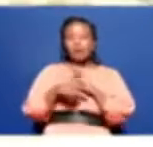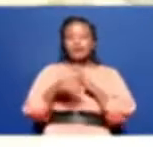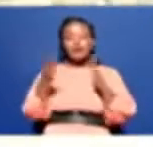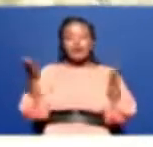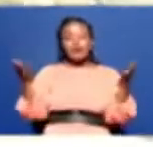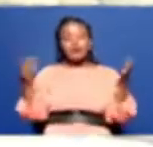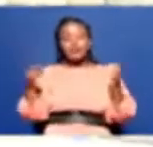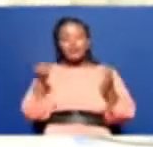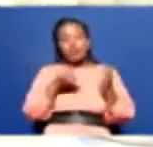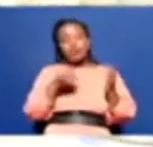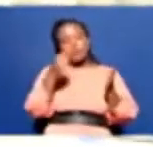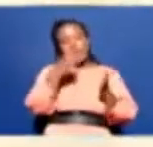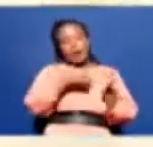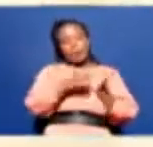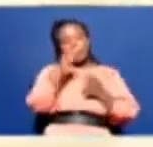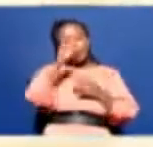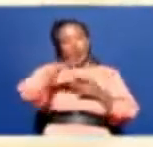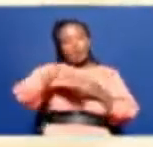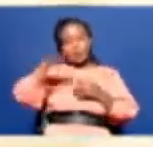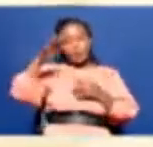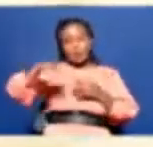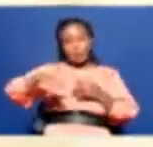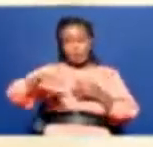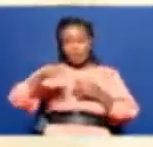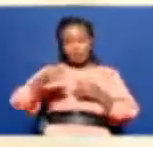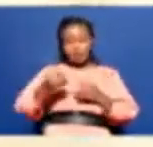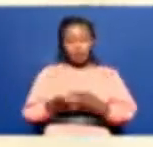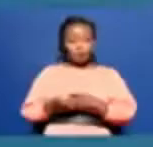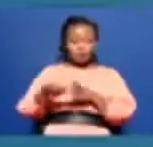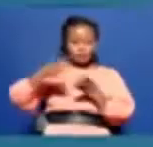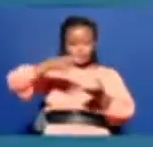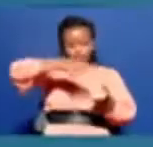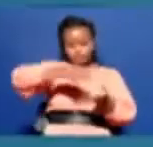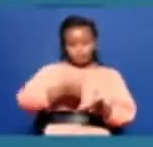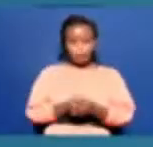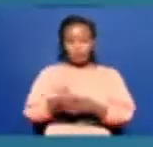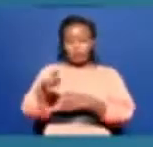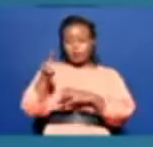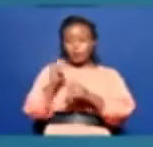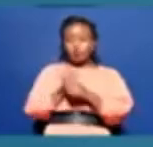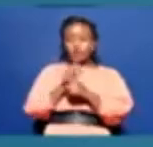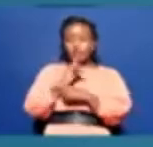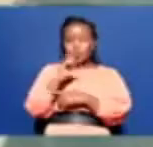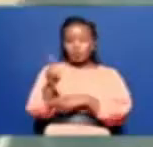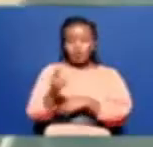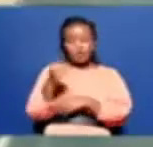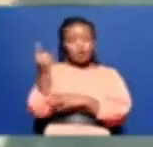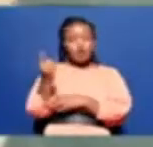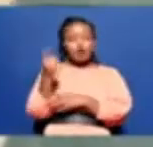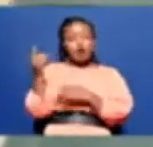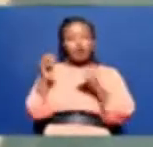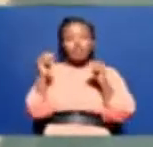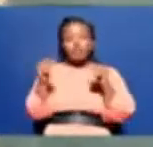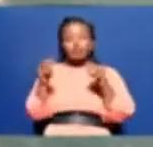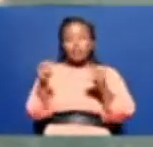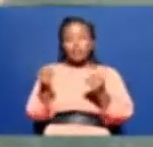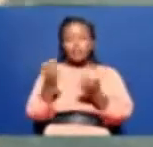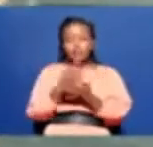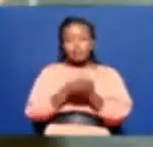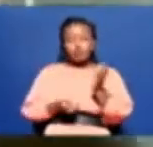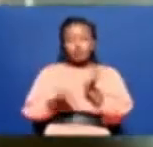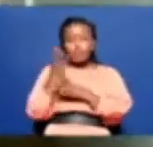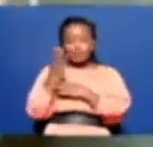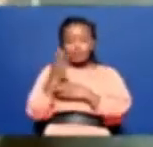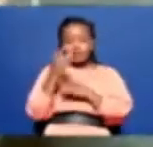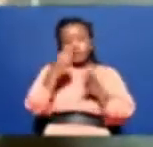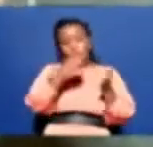paint for filling. This is in order to ensure that only quality products are produced. After approval, the paint is